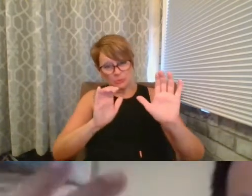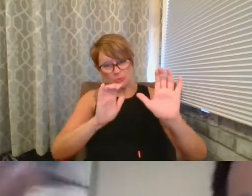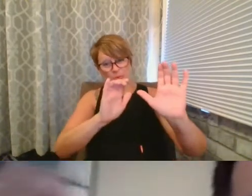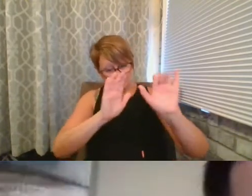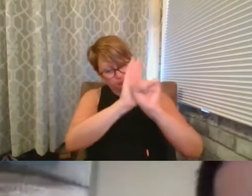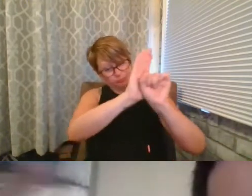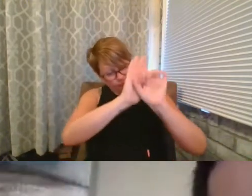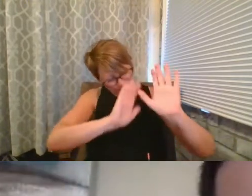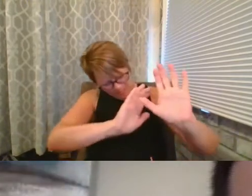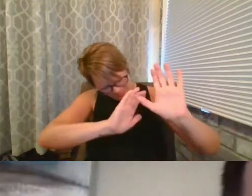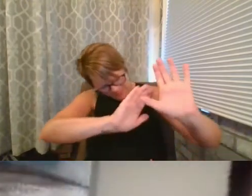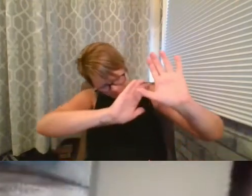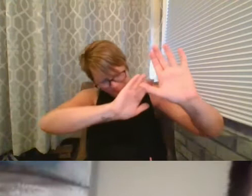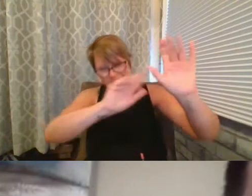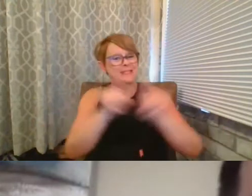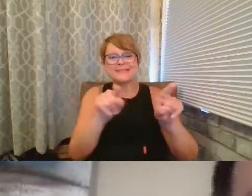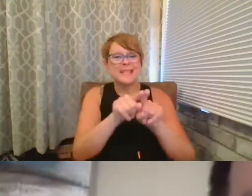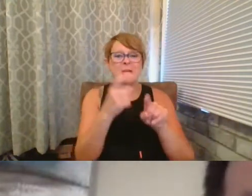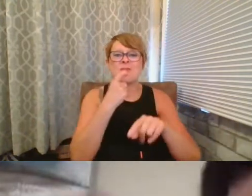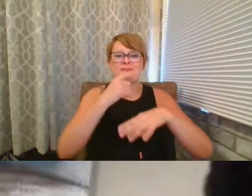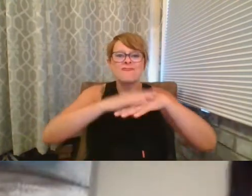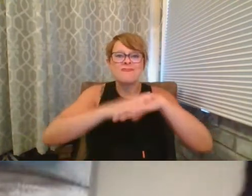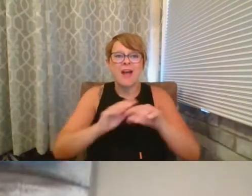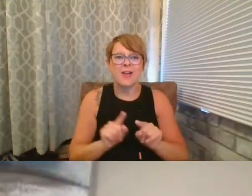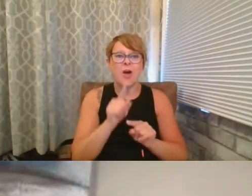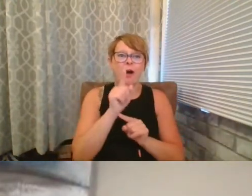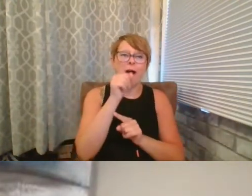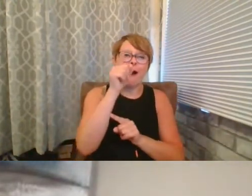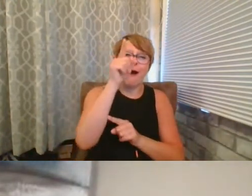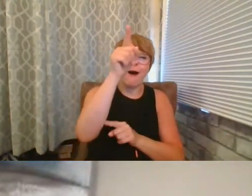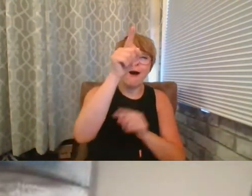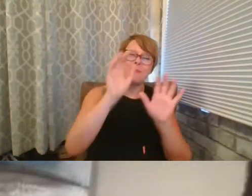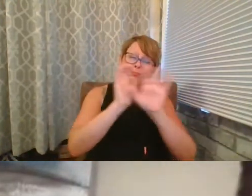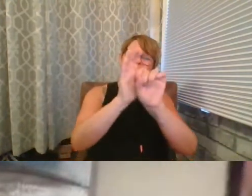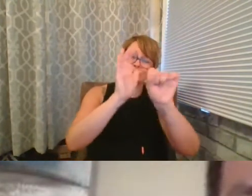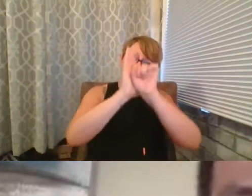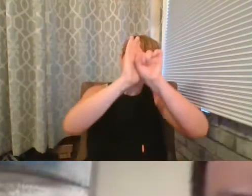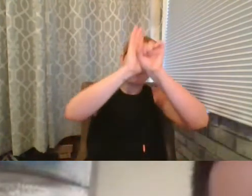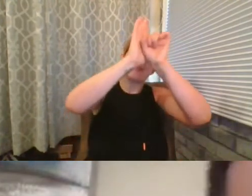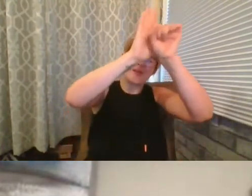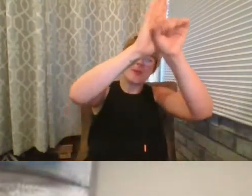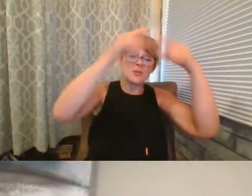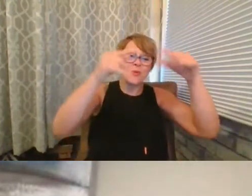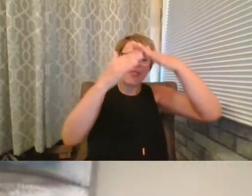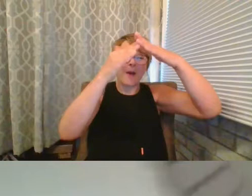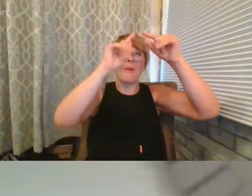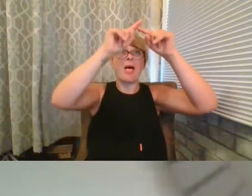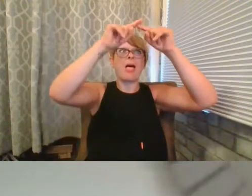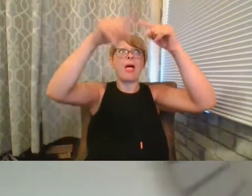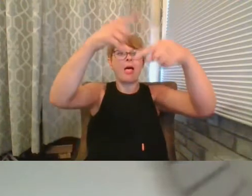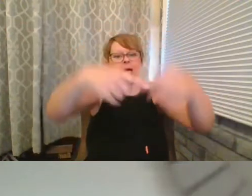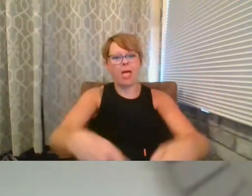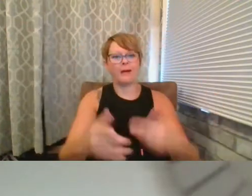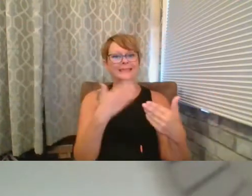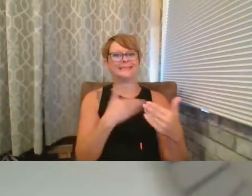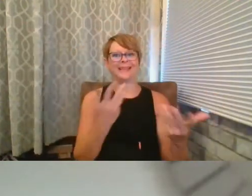once you're up top, the rock would start rolling down. And especially with a place like Newfoundland, reputation matters. Yeah. And when the